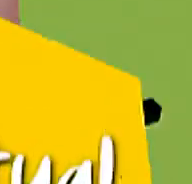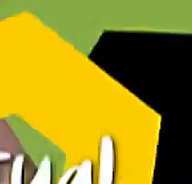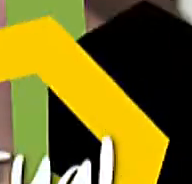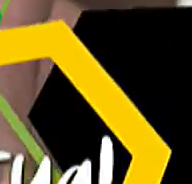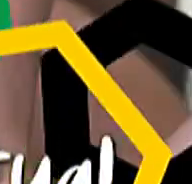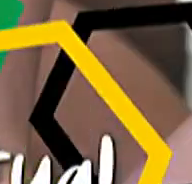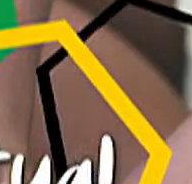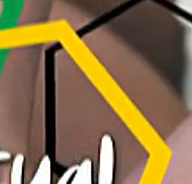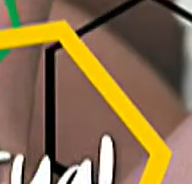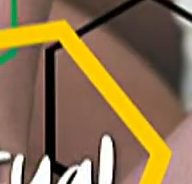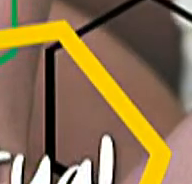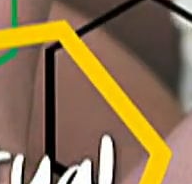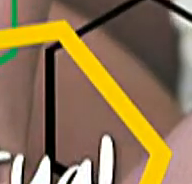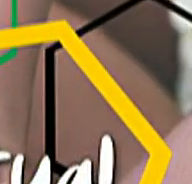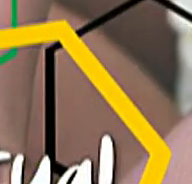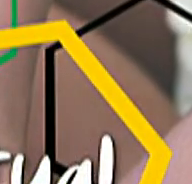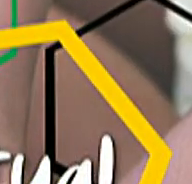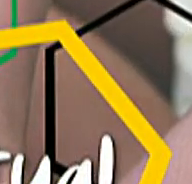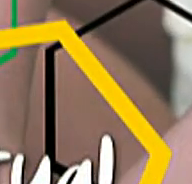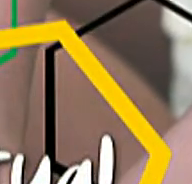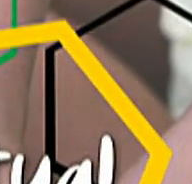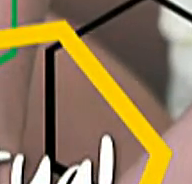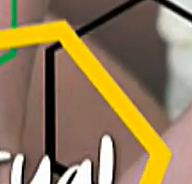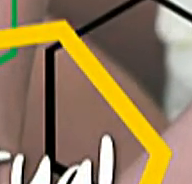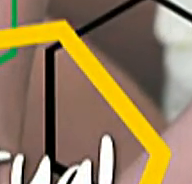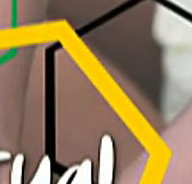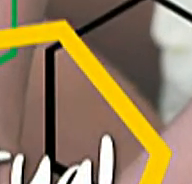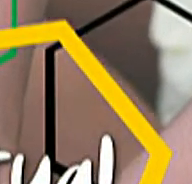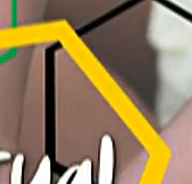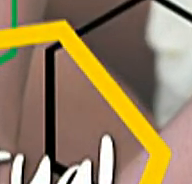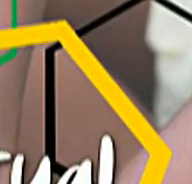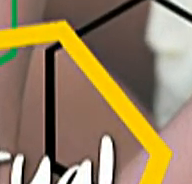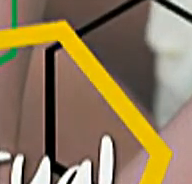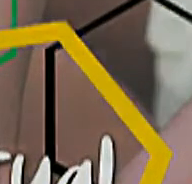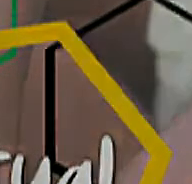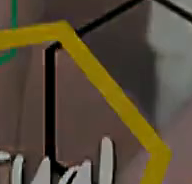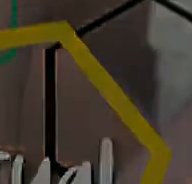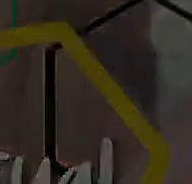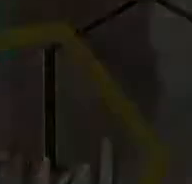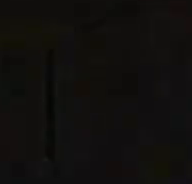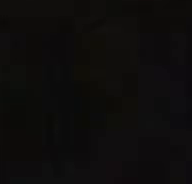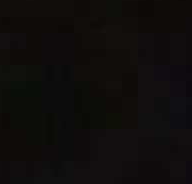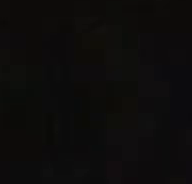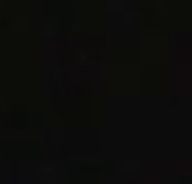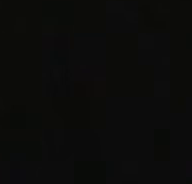Protect the children, please. Me a beg you no. Protect the children, please.